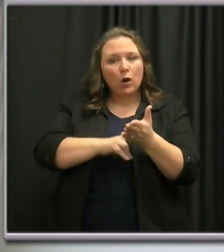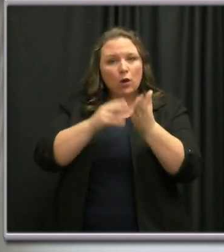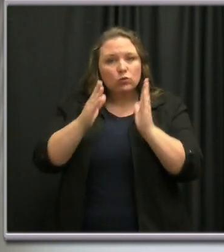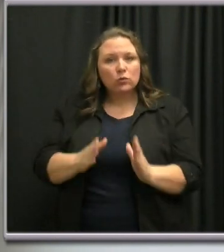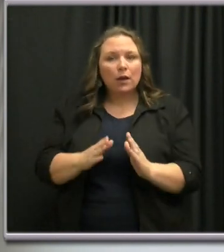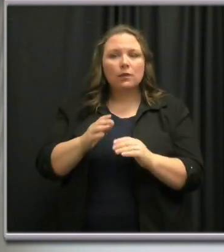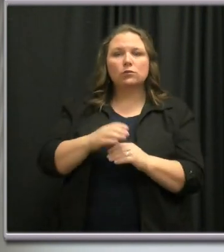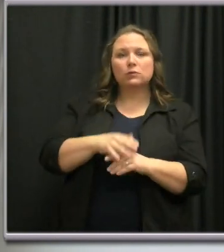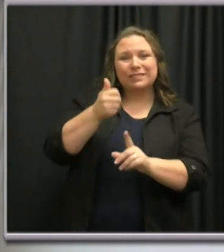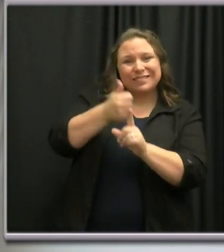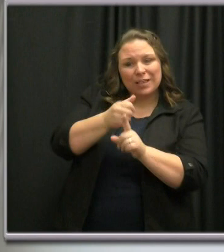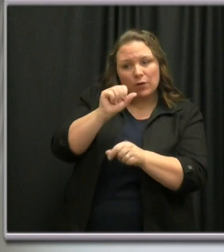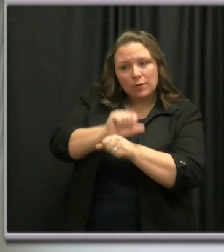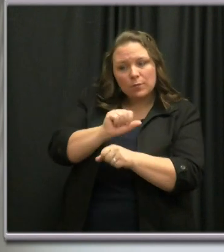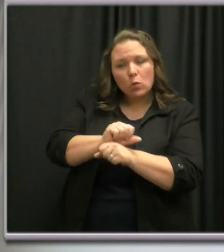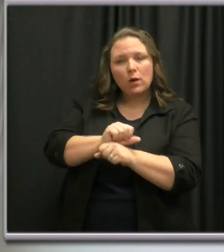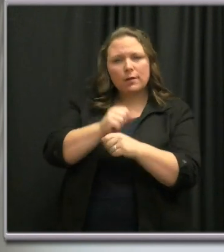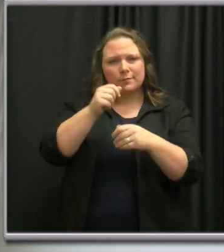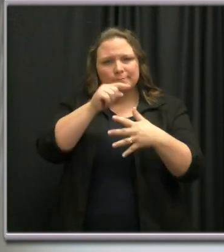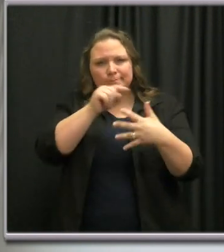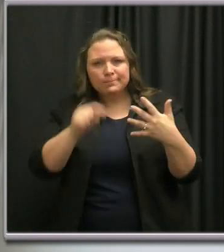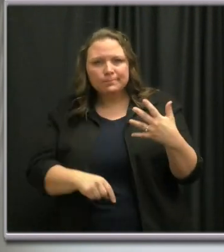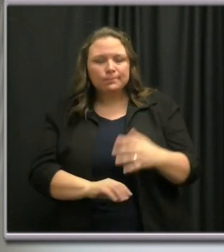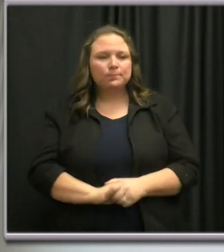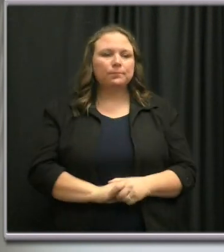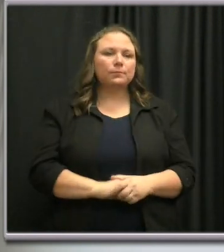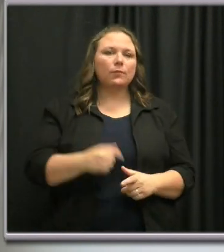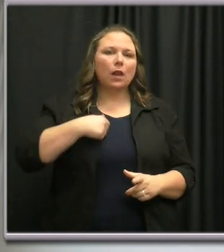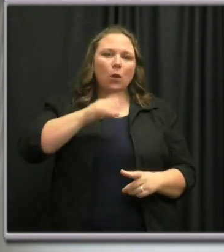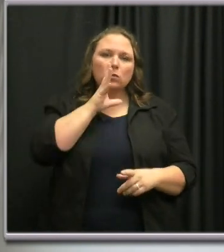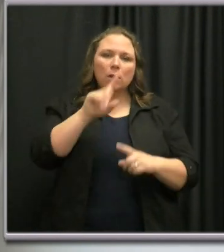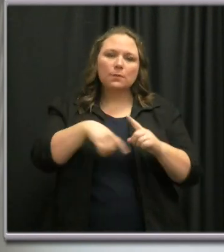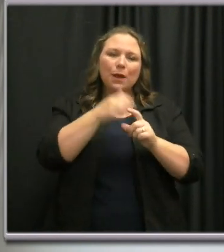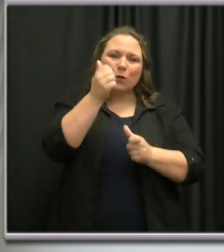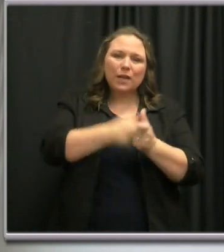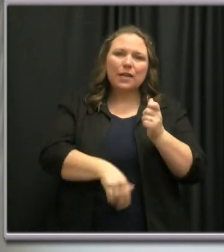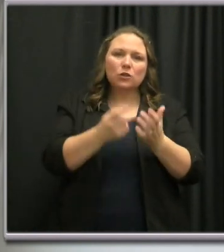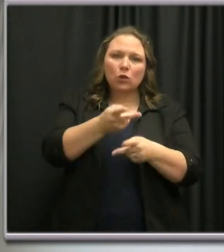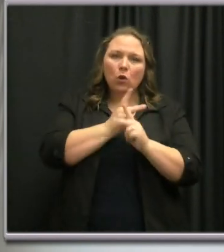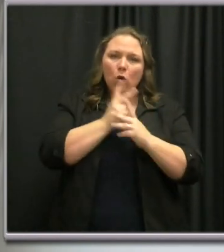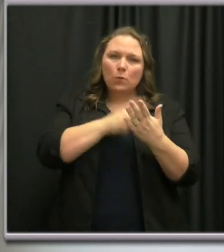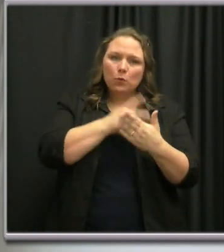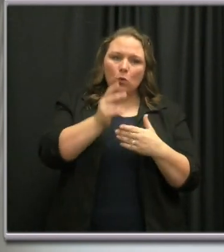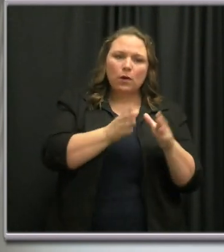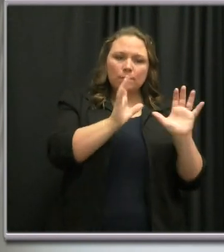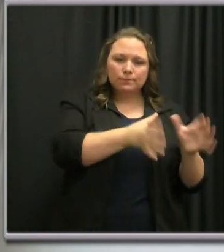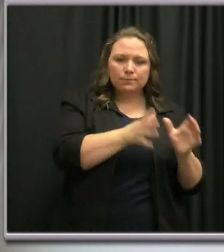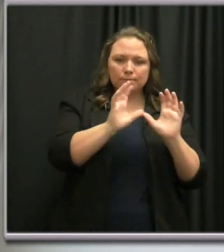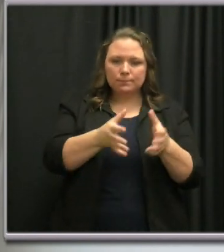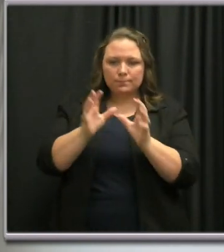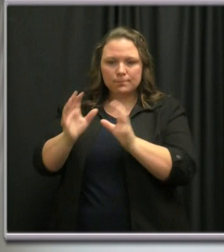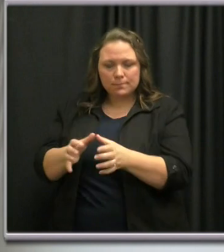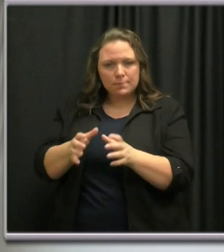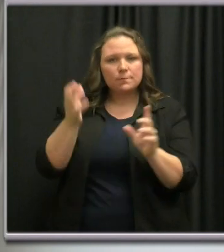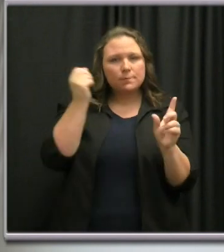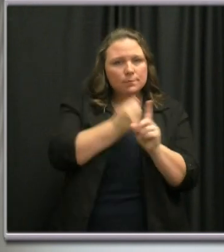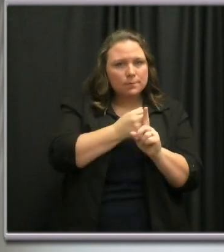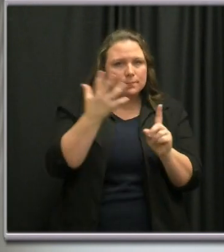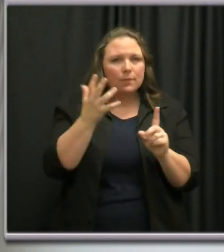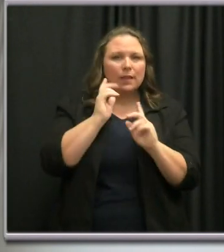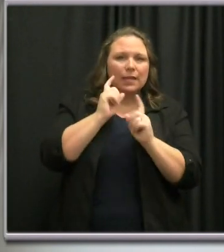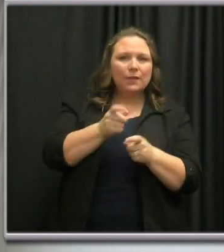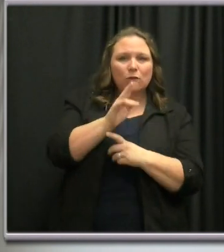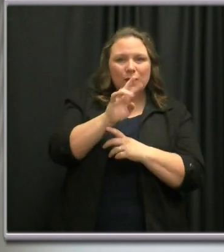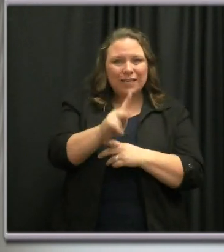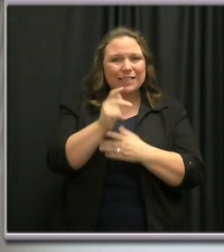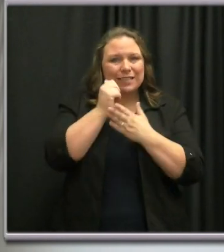or a self-employed individual. And I'll talk about each loan program separately, just do the basics and give some links to help some folks,